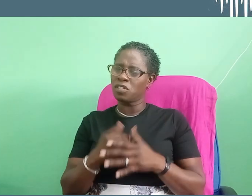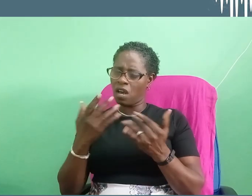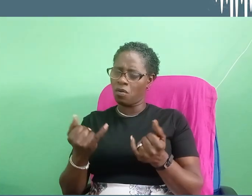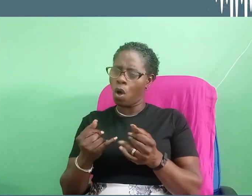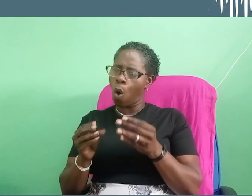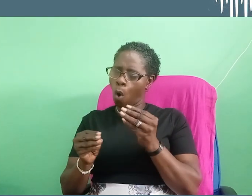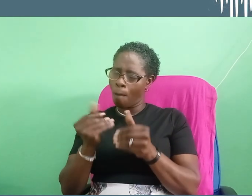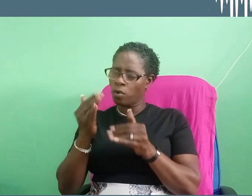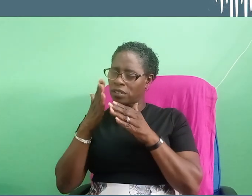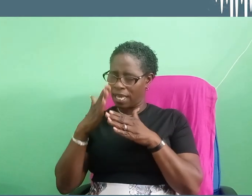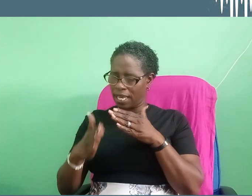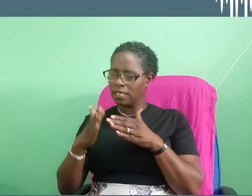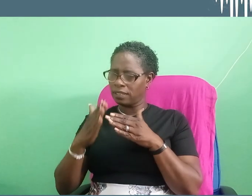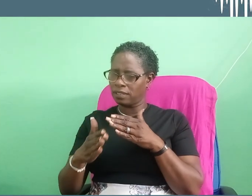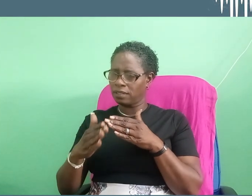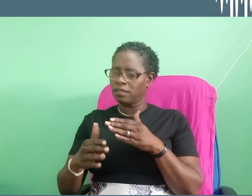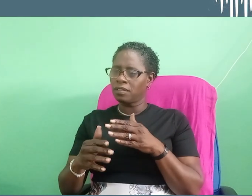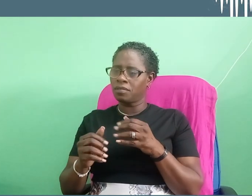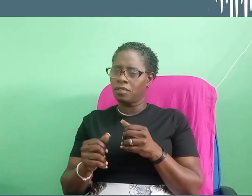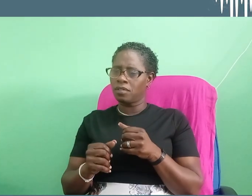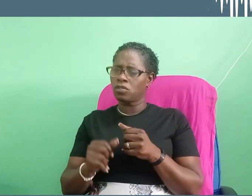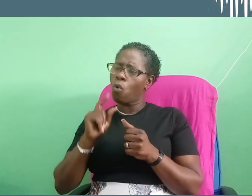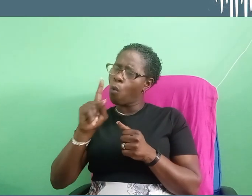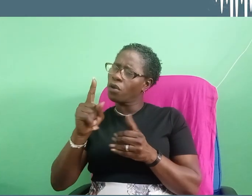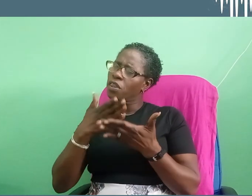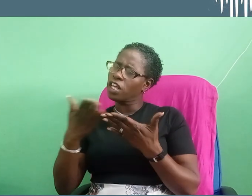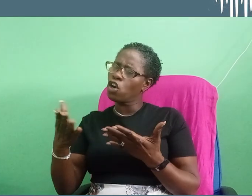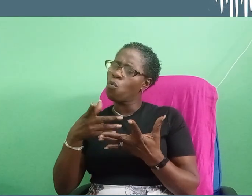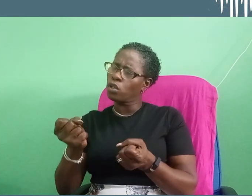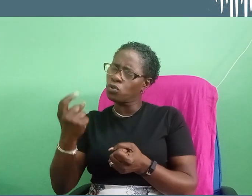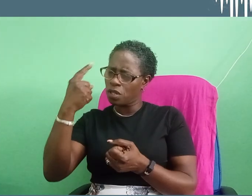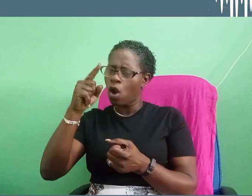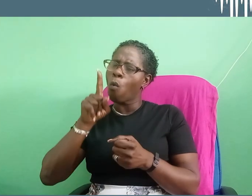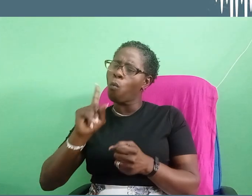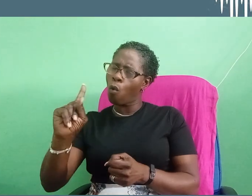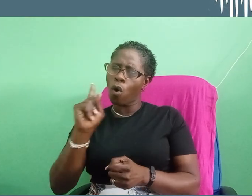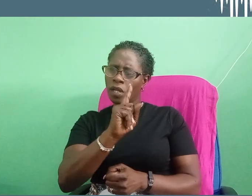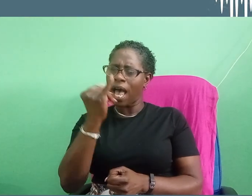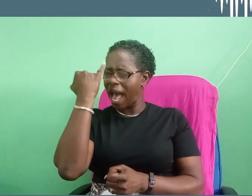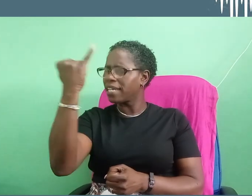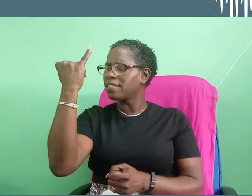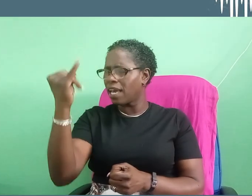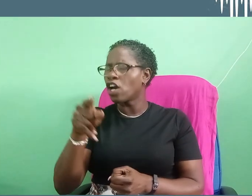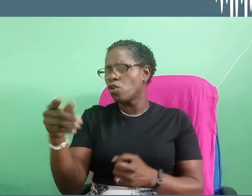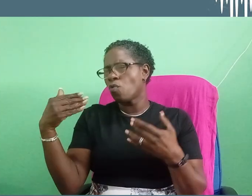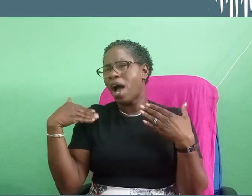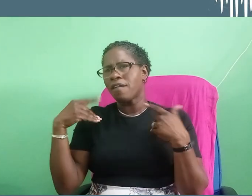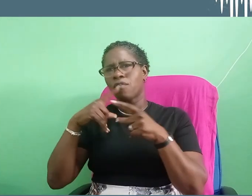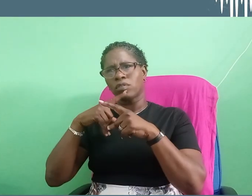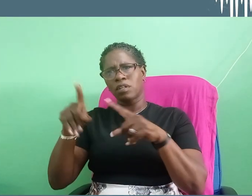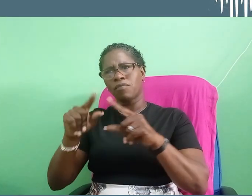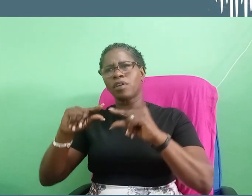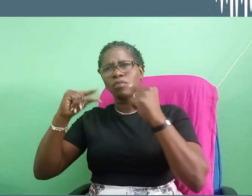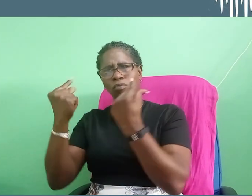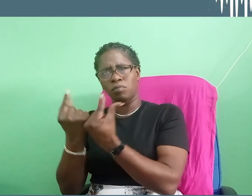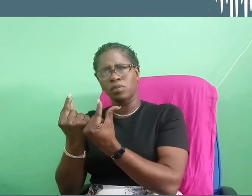of this episode, perhaps we can conclude with one or two recommendations from the three of you for organizations working